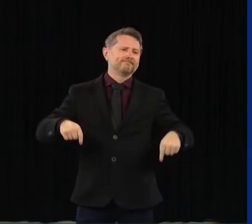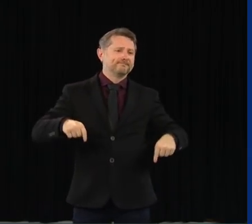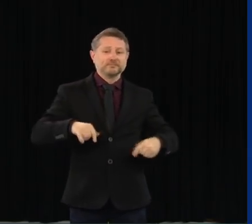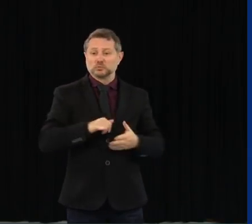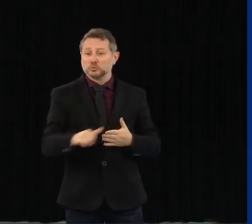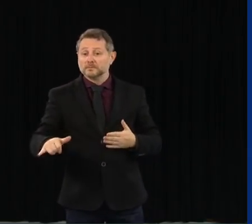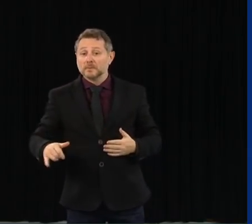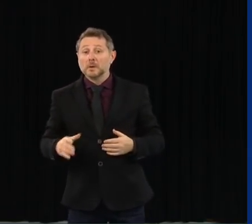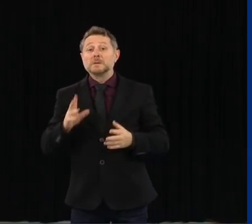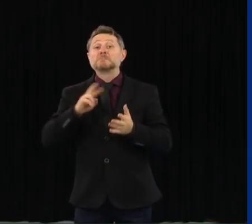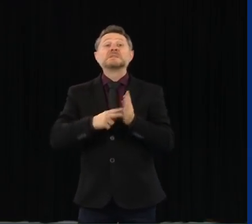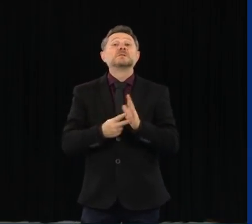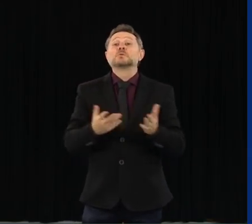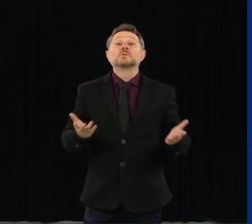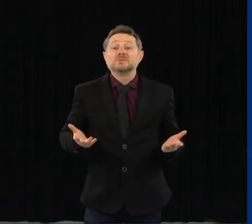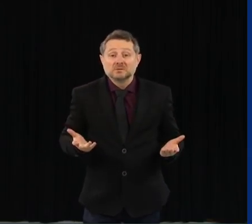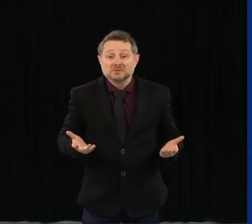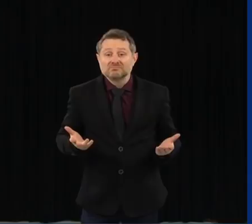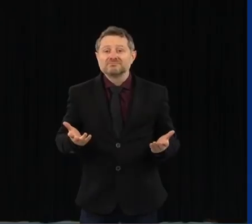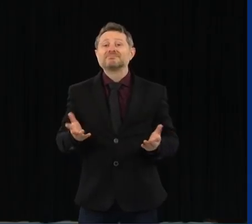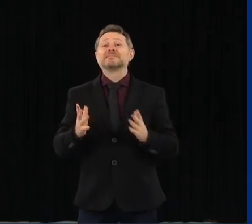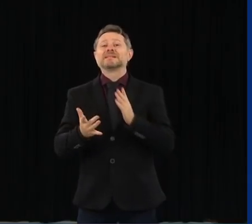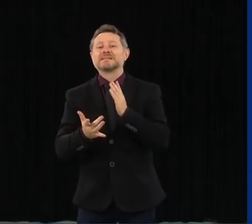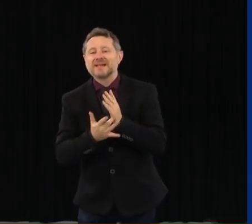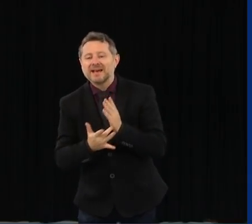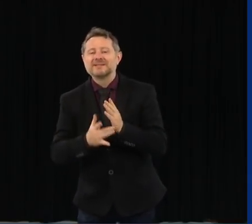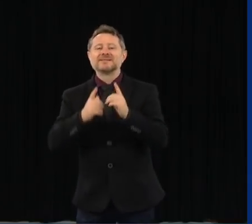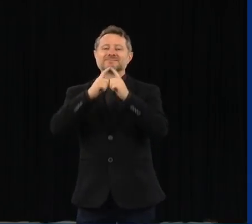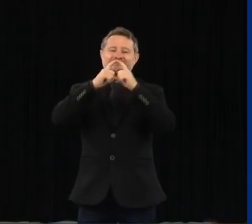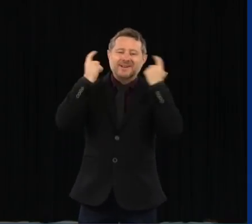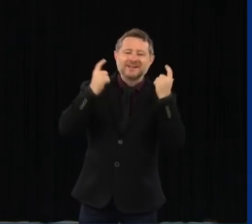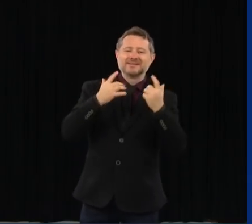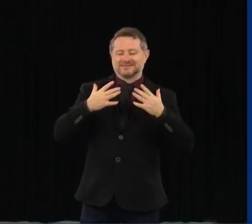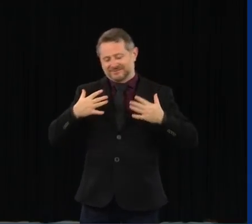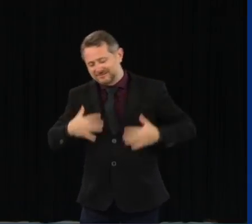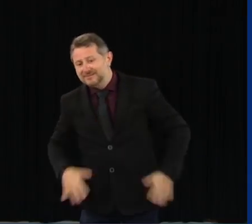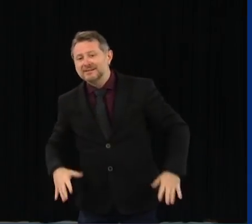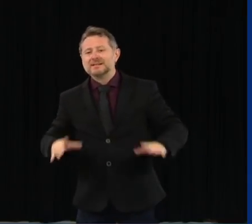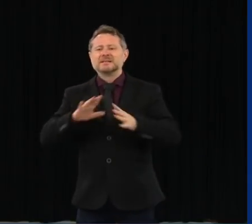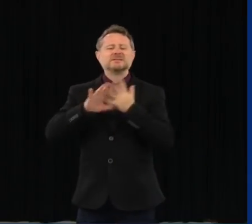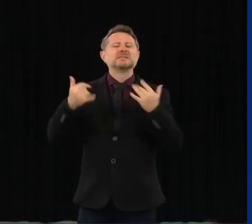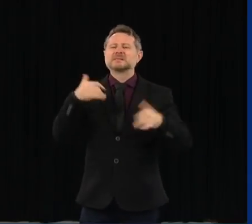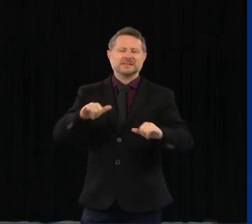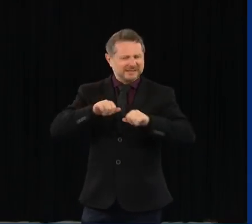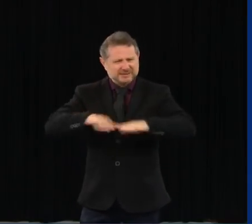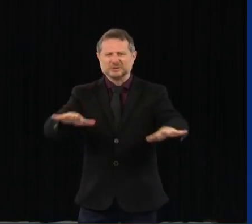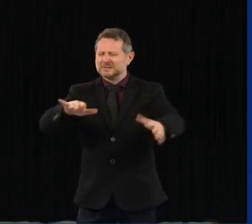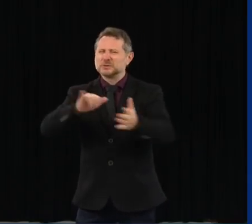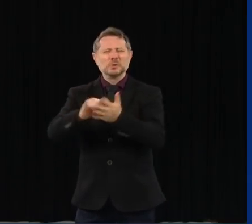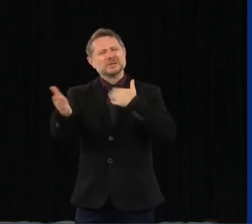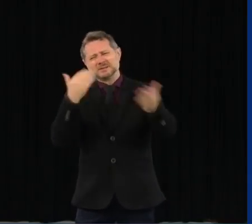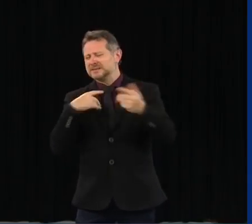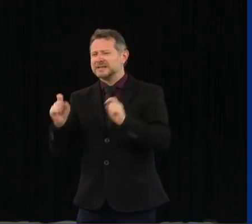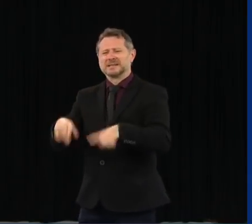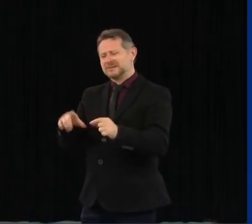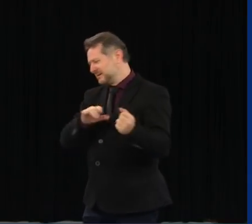Deploy resources to New York. We'll hit that curve. We'll be at the top of the curve.